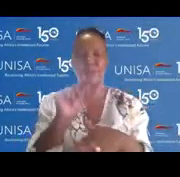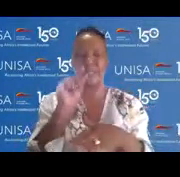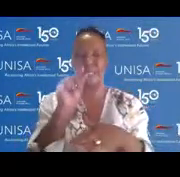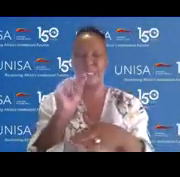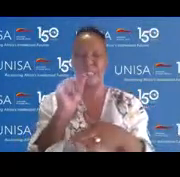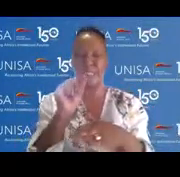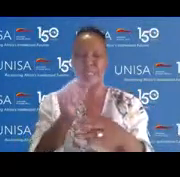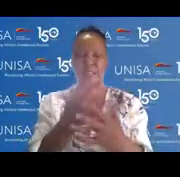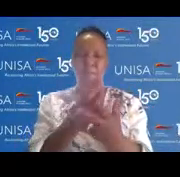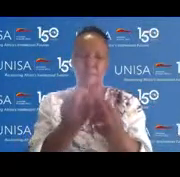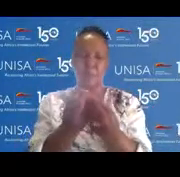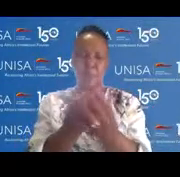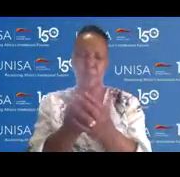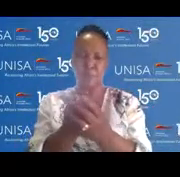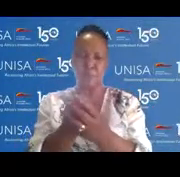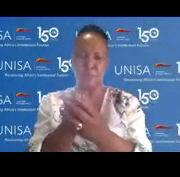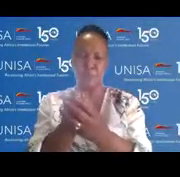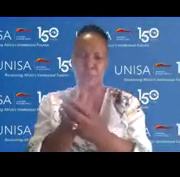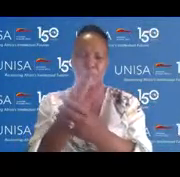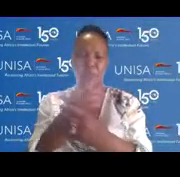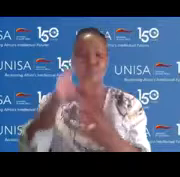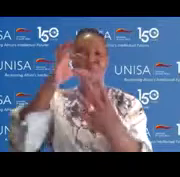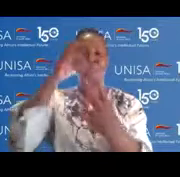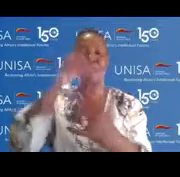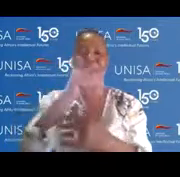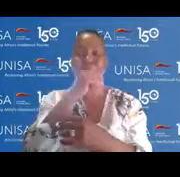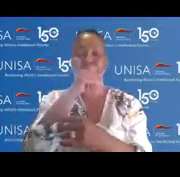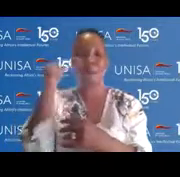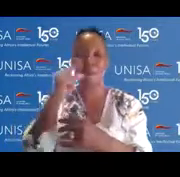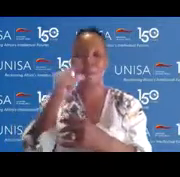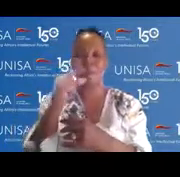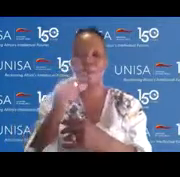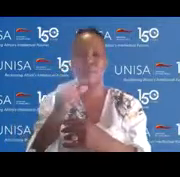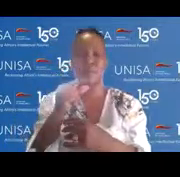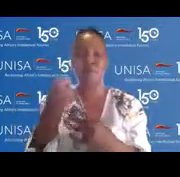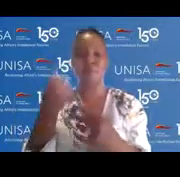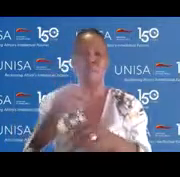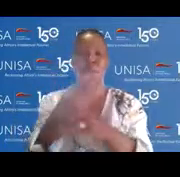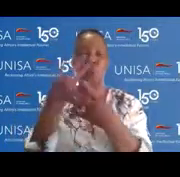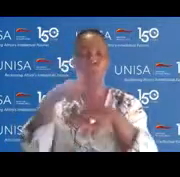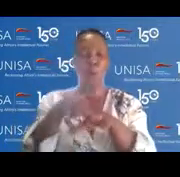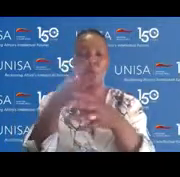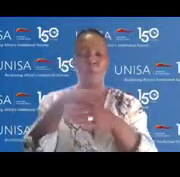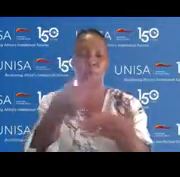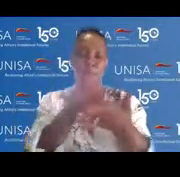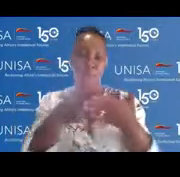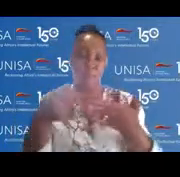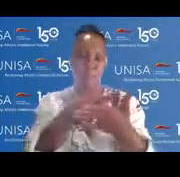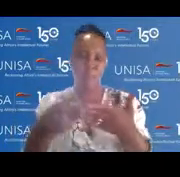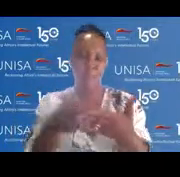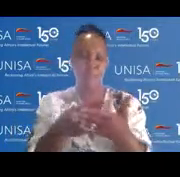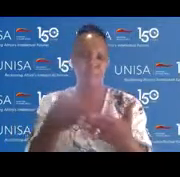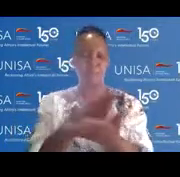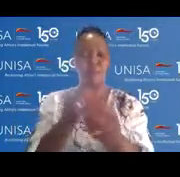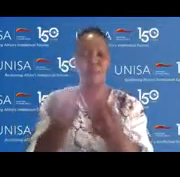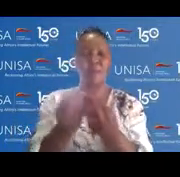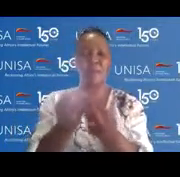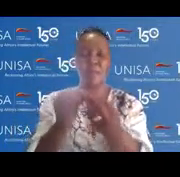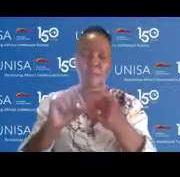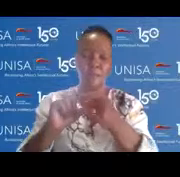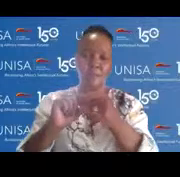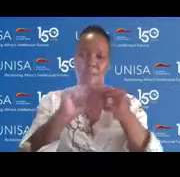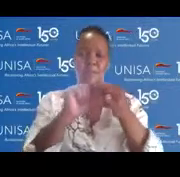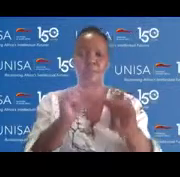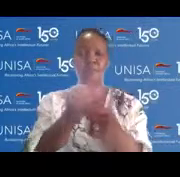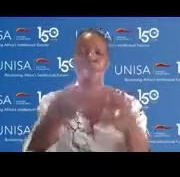it picks up the name of the web address. Because remember what Richard said, it's something that's actually going to link you to a resource. That's actually what a QR